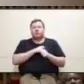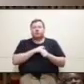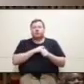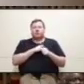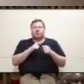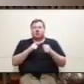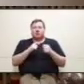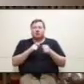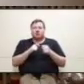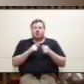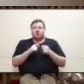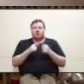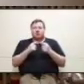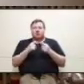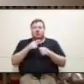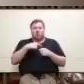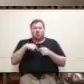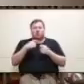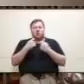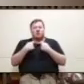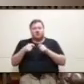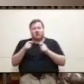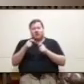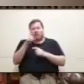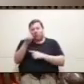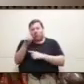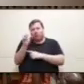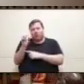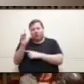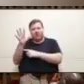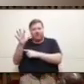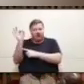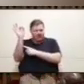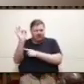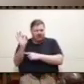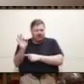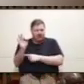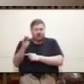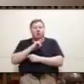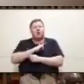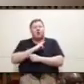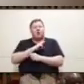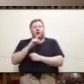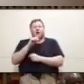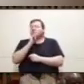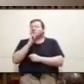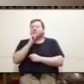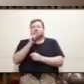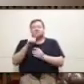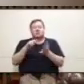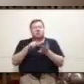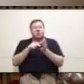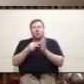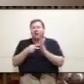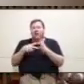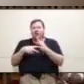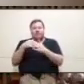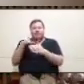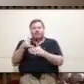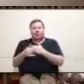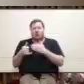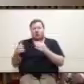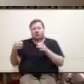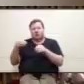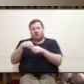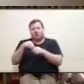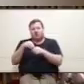spend the 105 is because of an unplanned project, which was